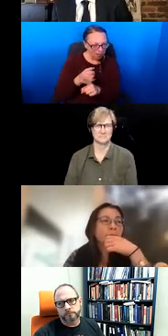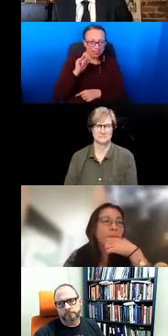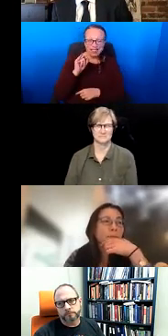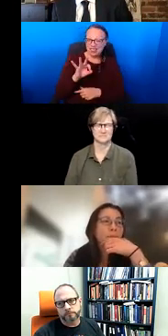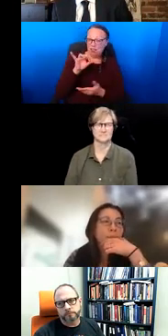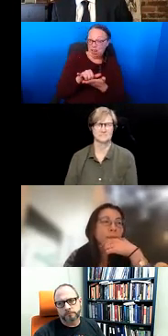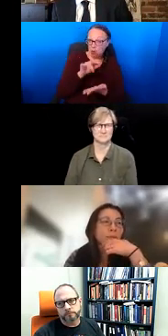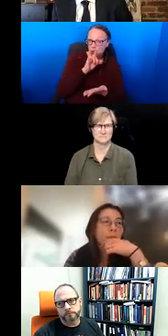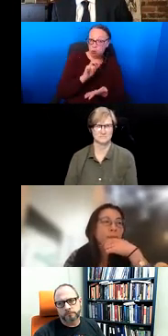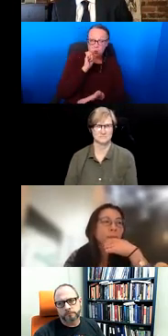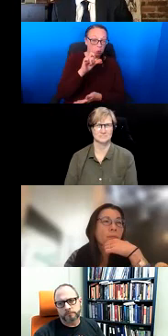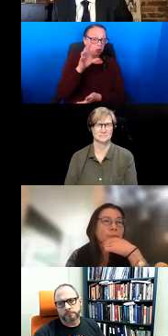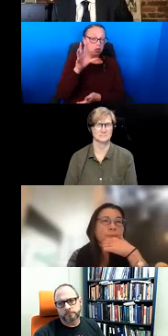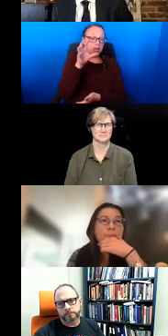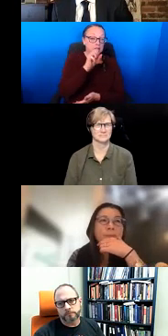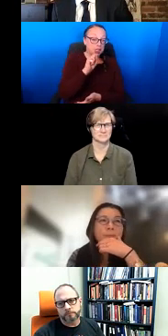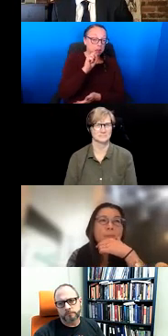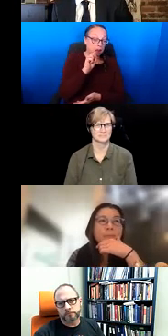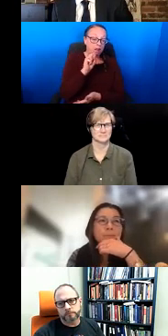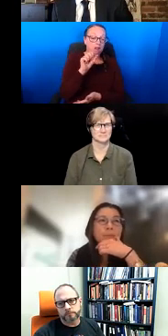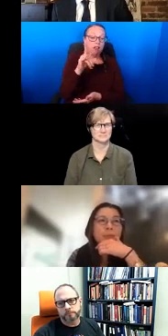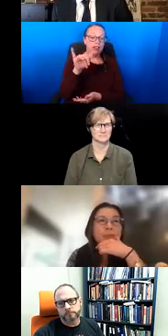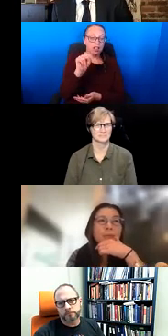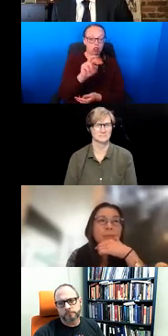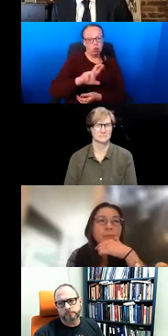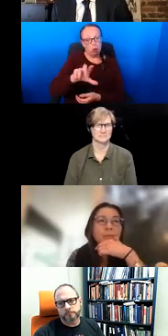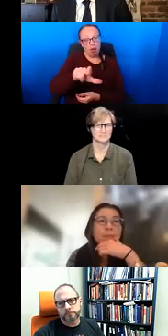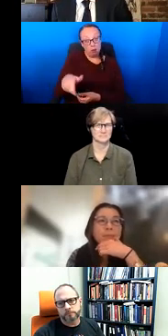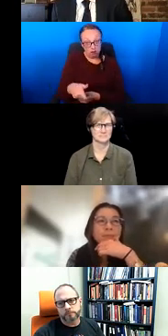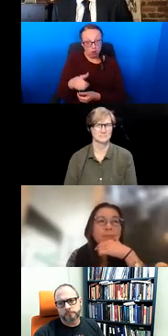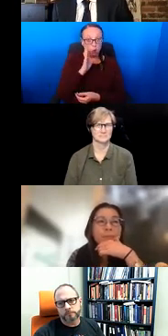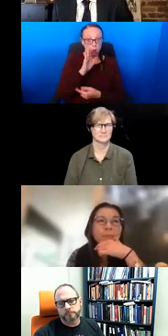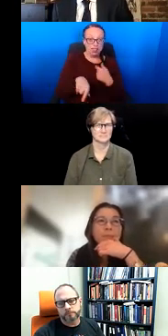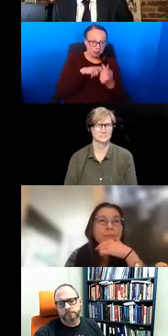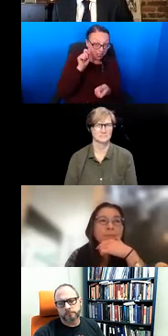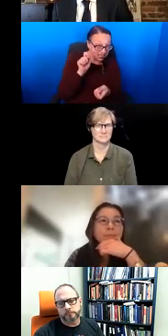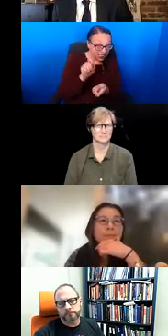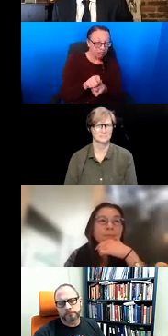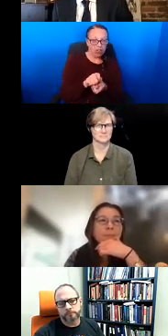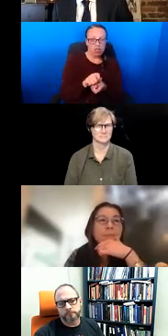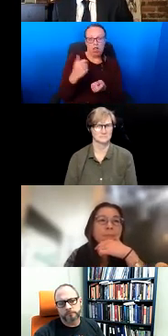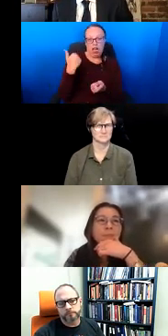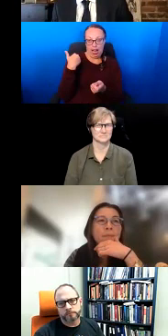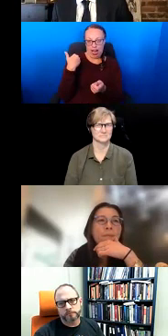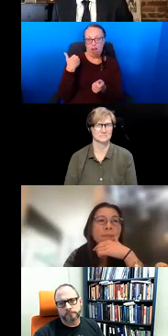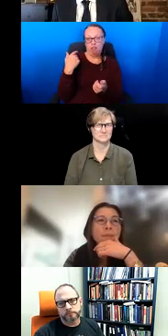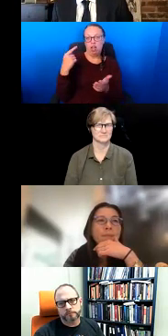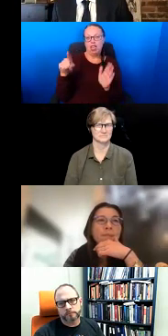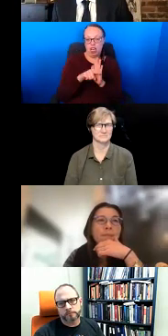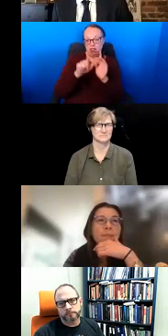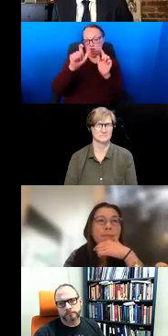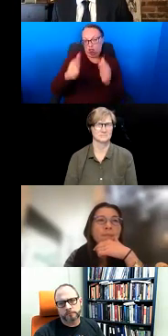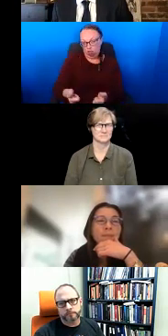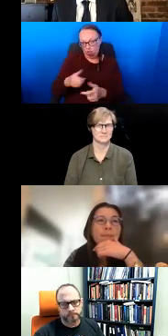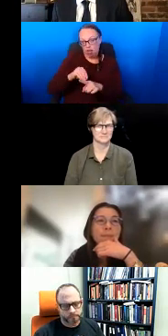anticipate that lesions of the right hemisphere would then specifically and focally have a deleterious effect on individuals who are